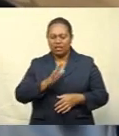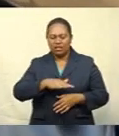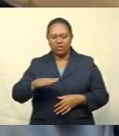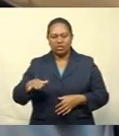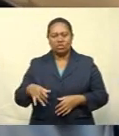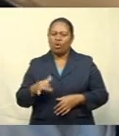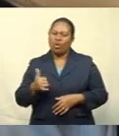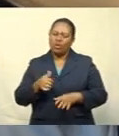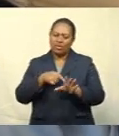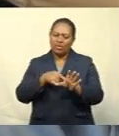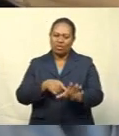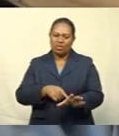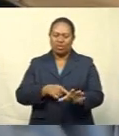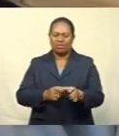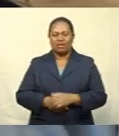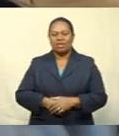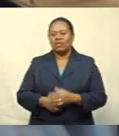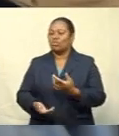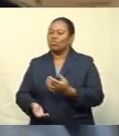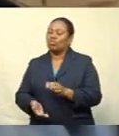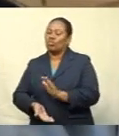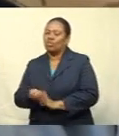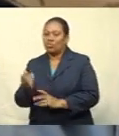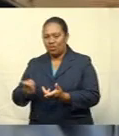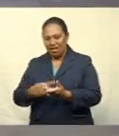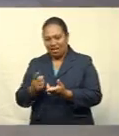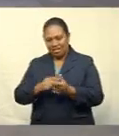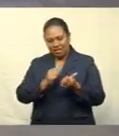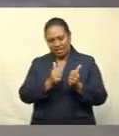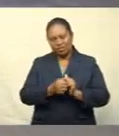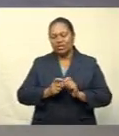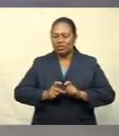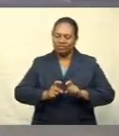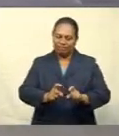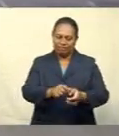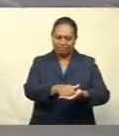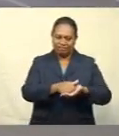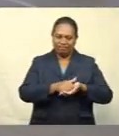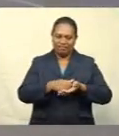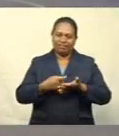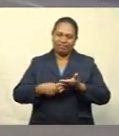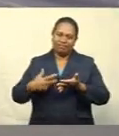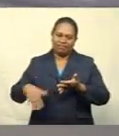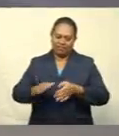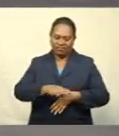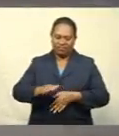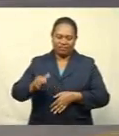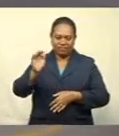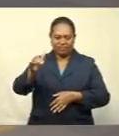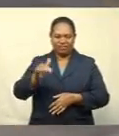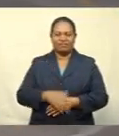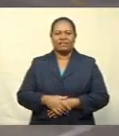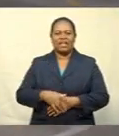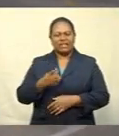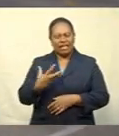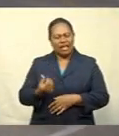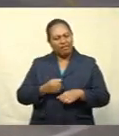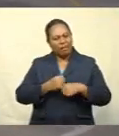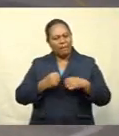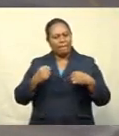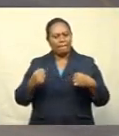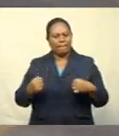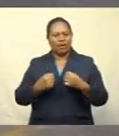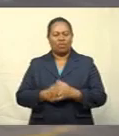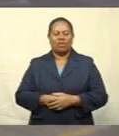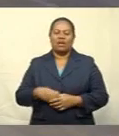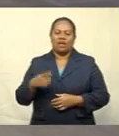youths go to other sports, but we want to keep them in Rewanga. Rewanga has been long known for its basketball powers, and the stalwarts of the